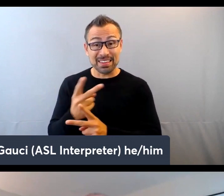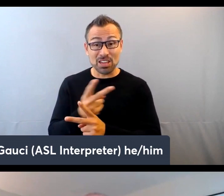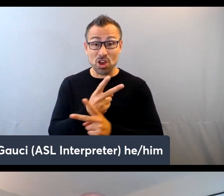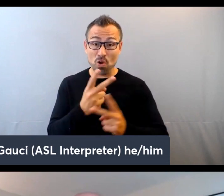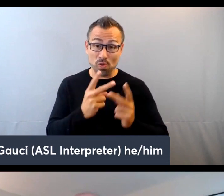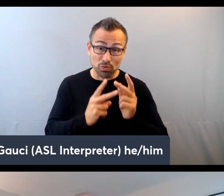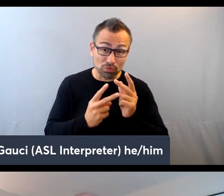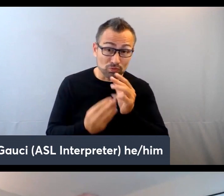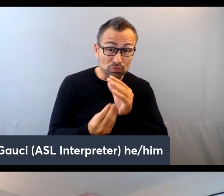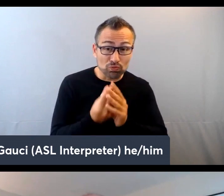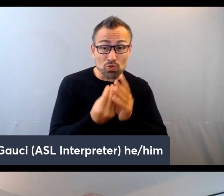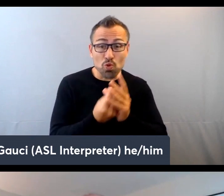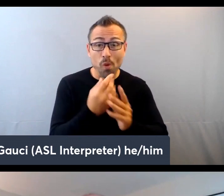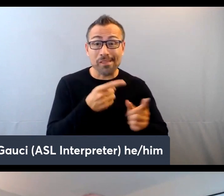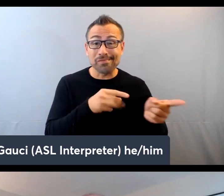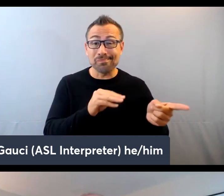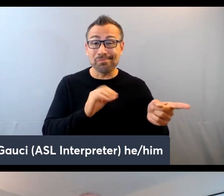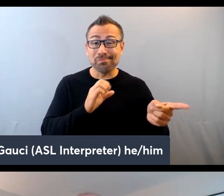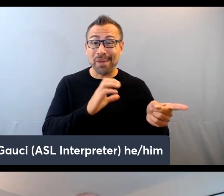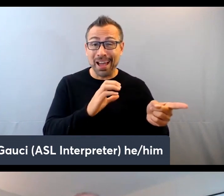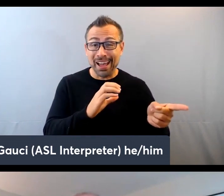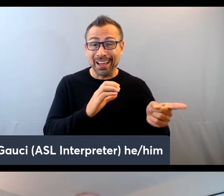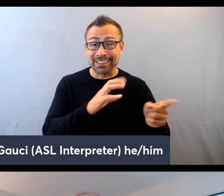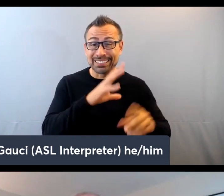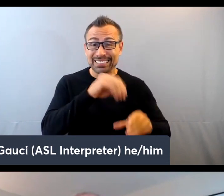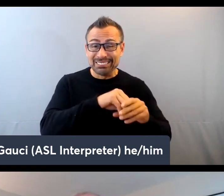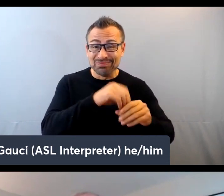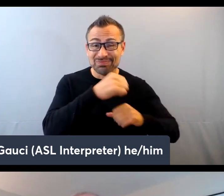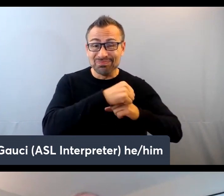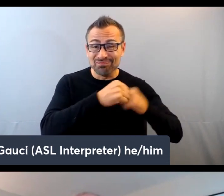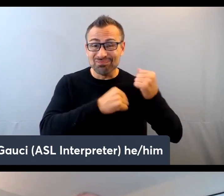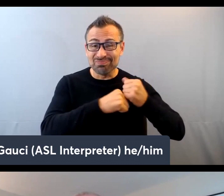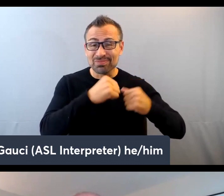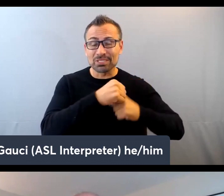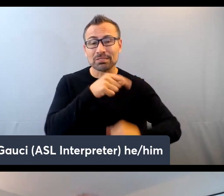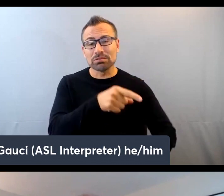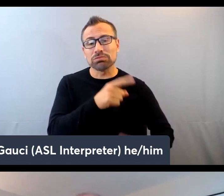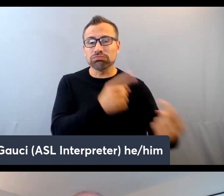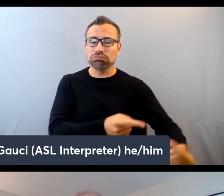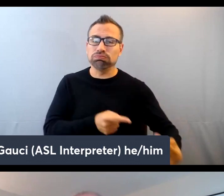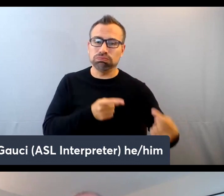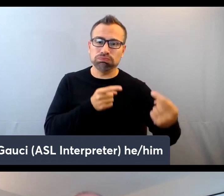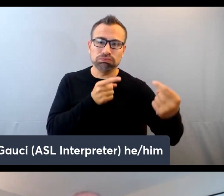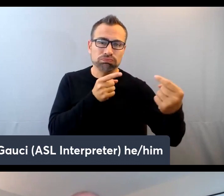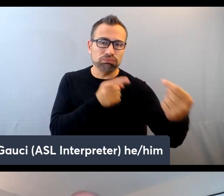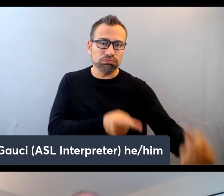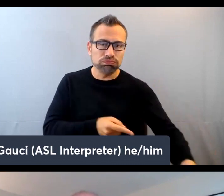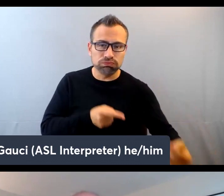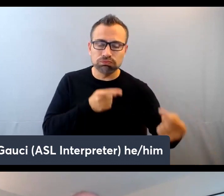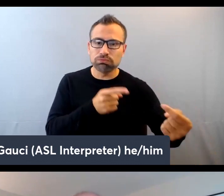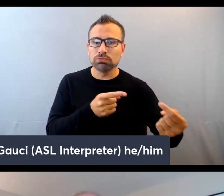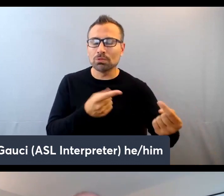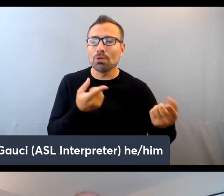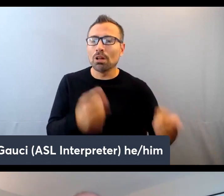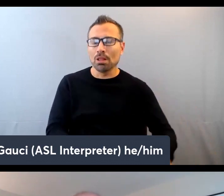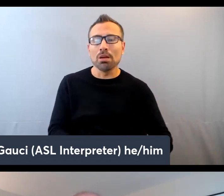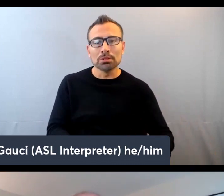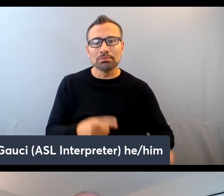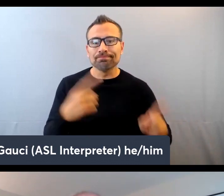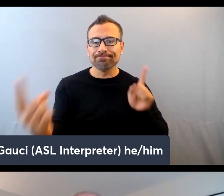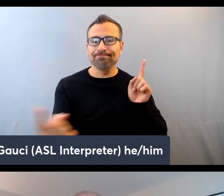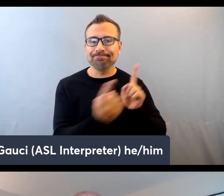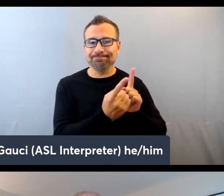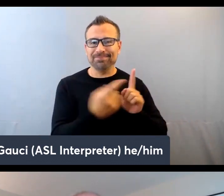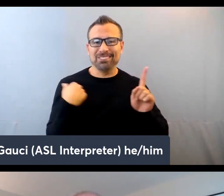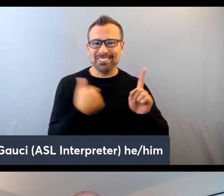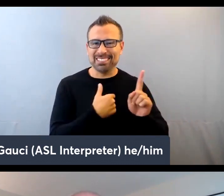infrastructure became really quite a pain point. And so, of course, they came to us and said, hey, can